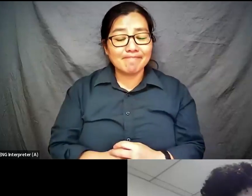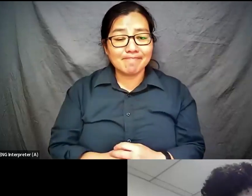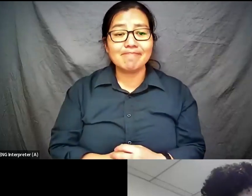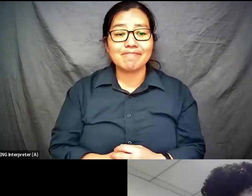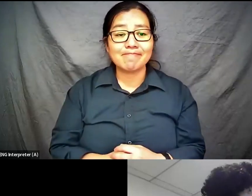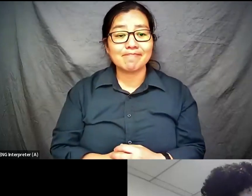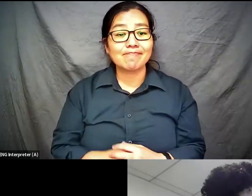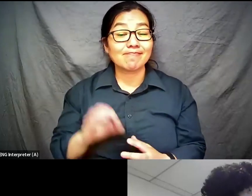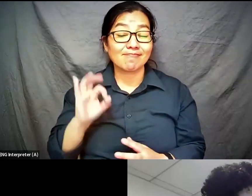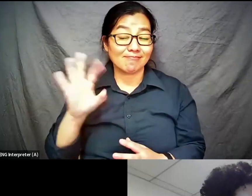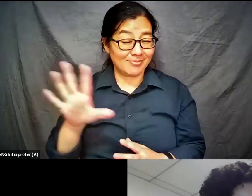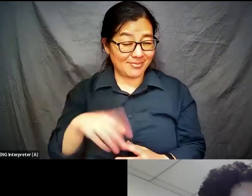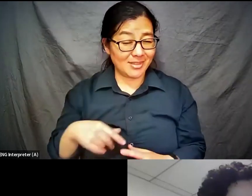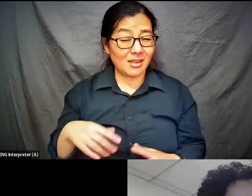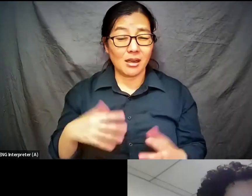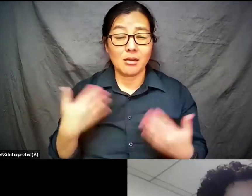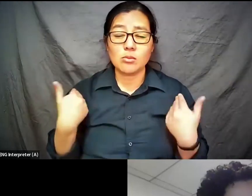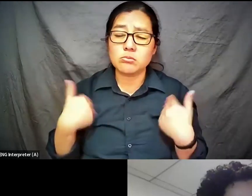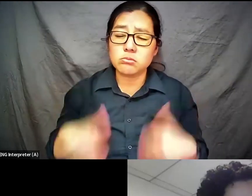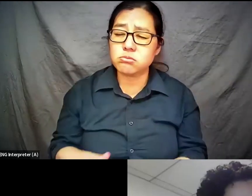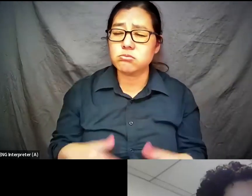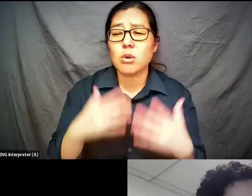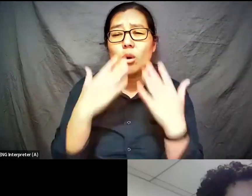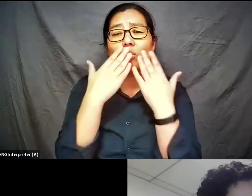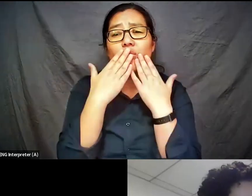facilitate crip conscious community building,